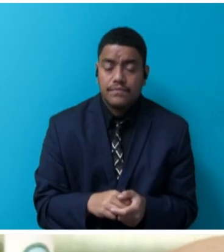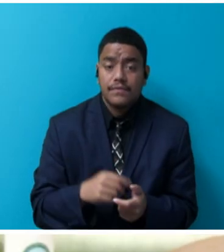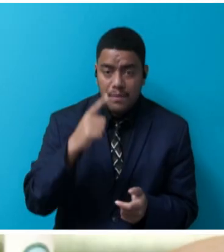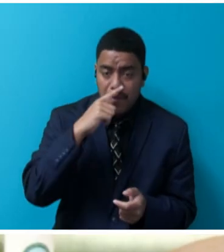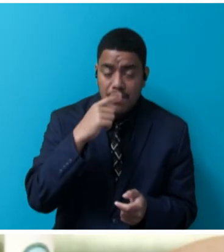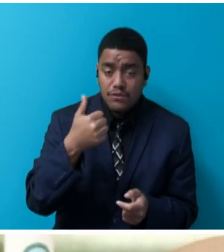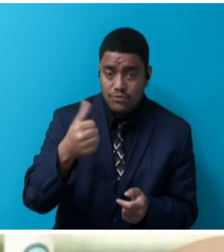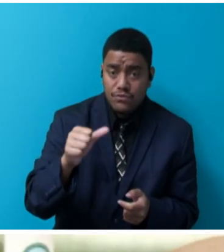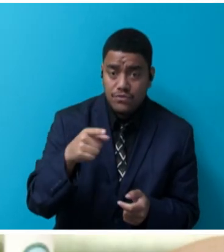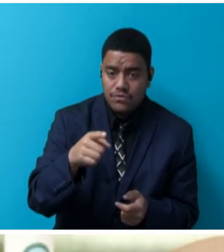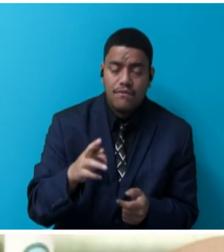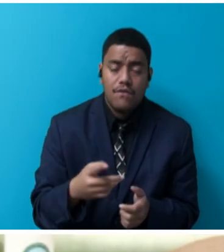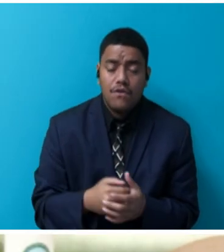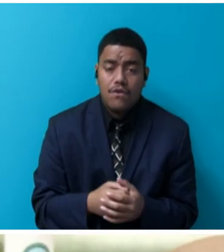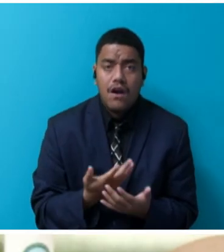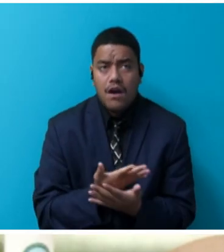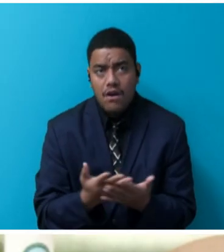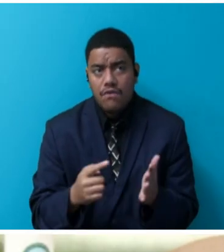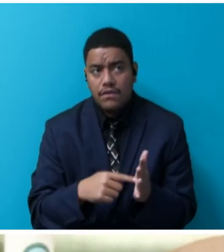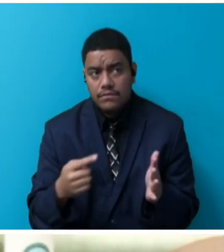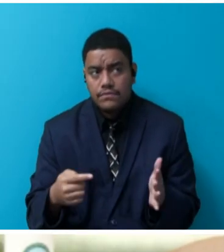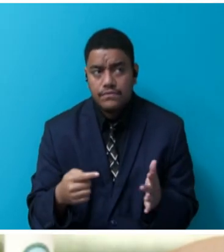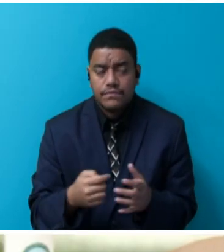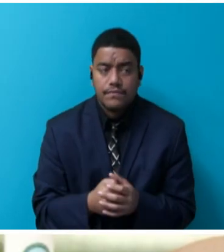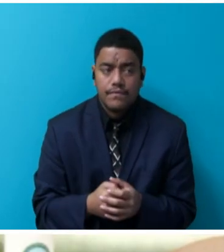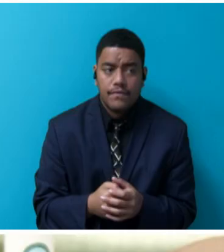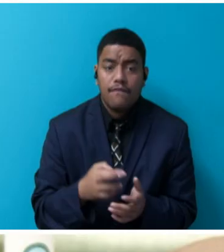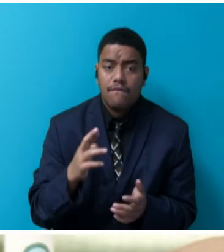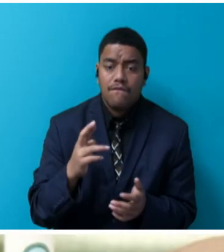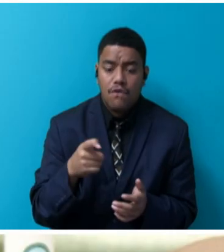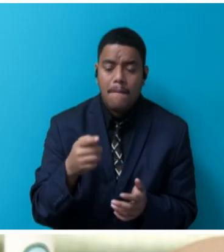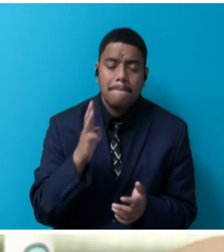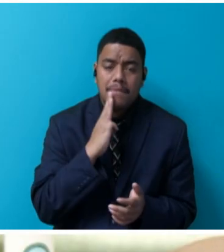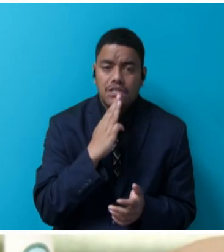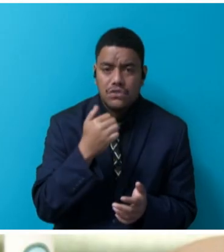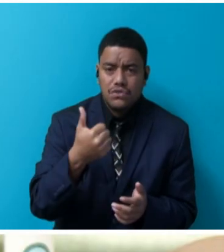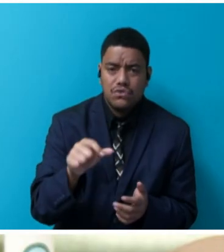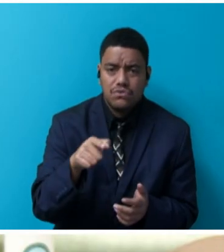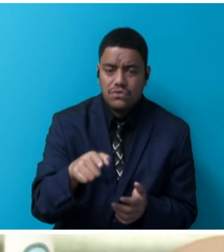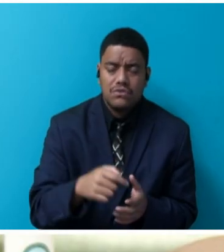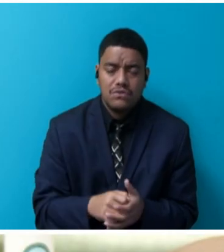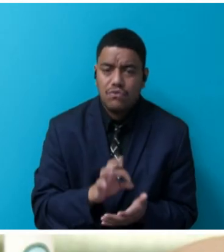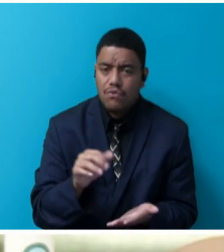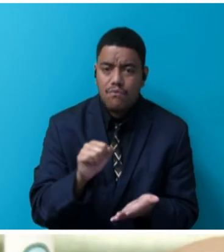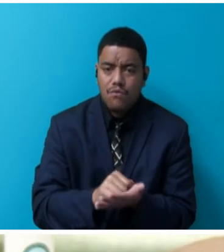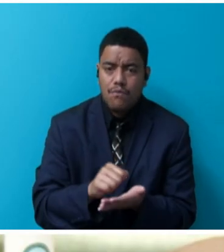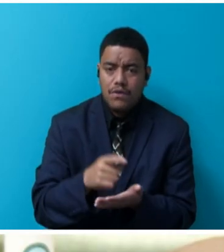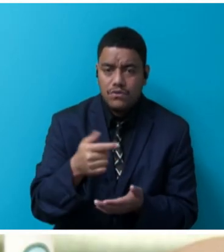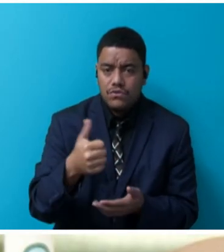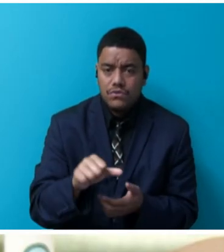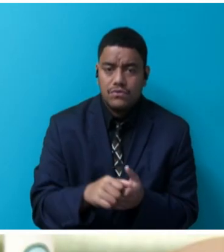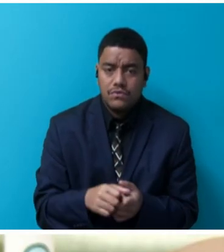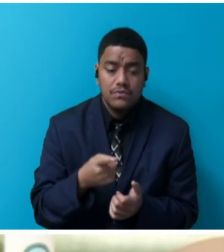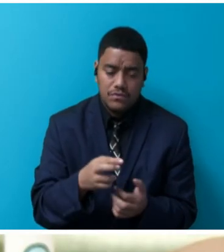and however, also avenues for misuse, and reinforces the urgent need for a